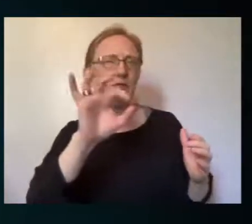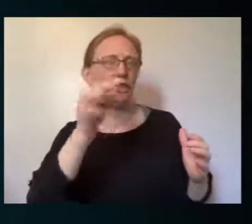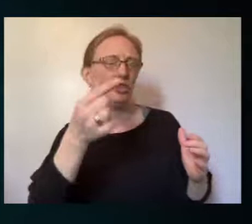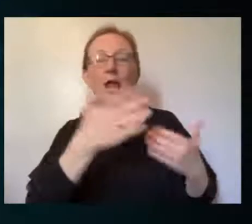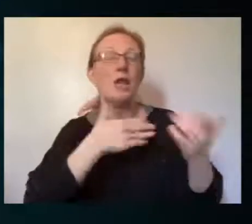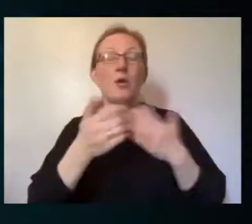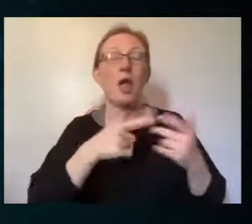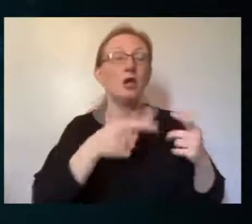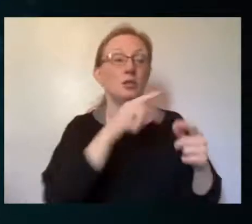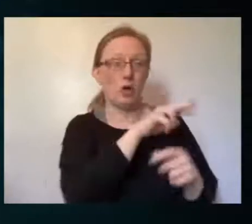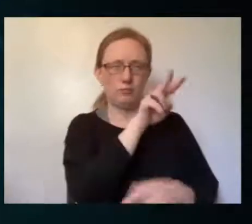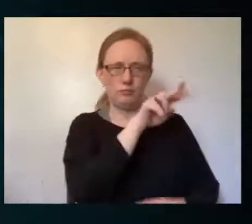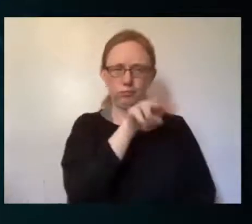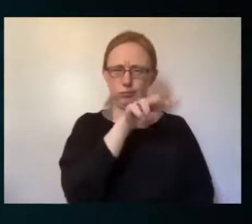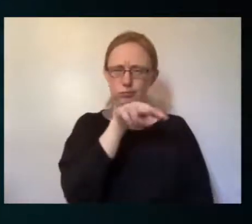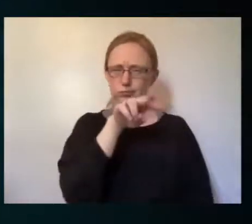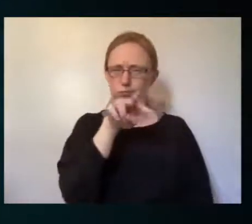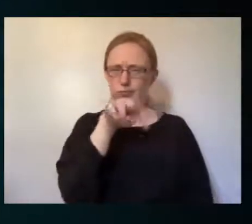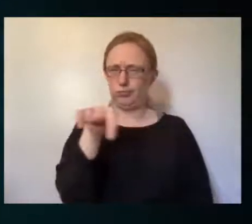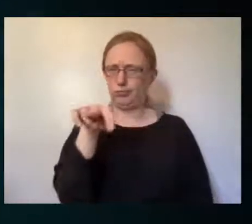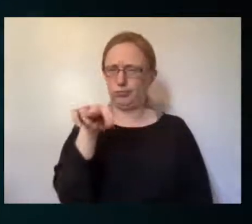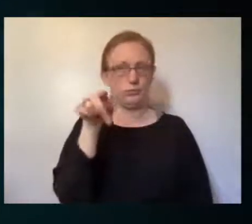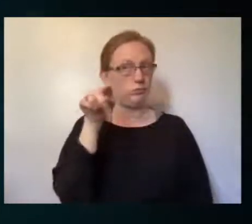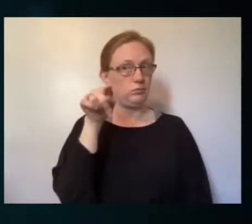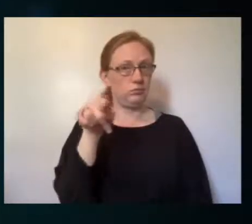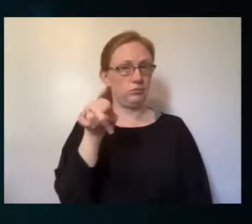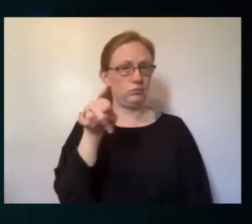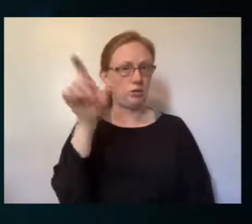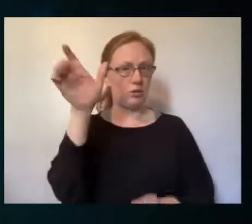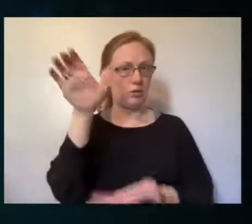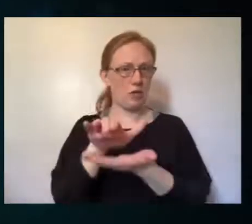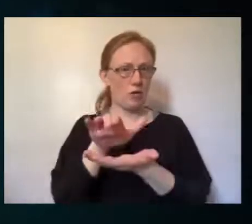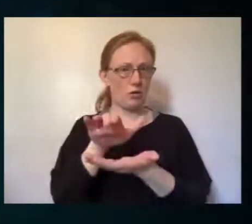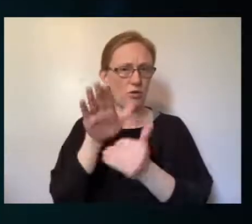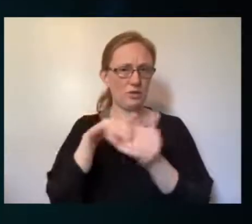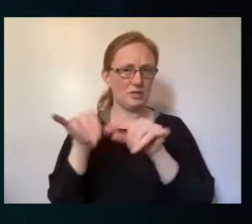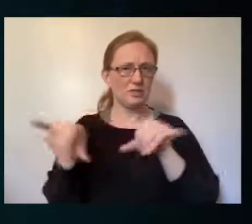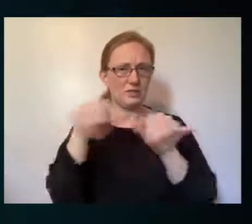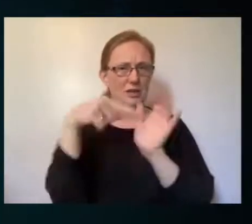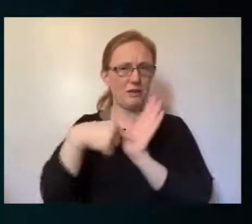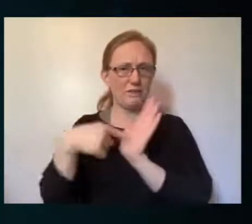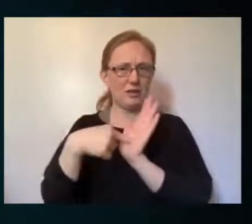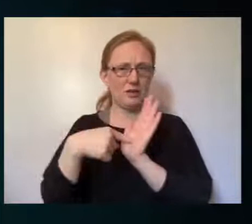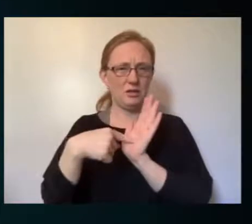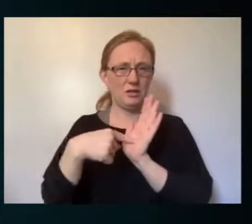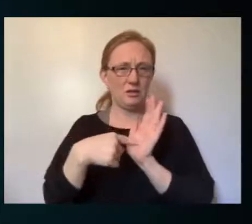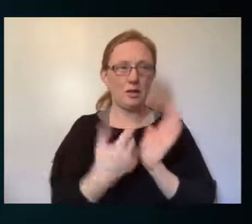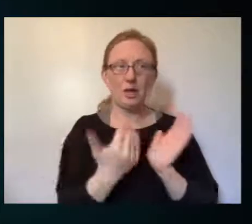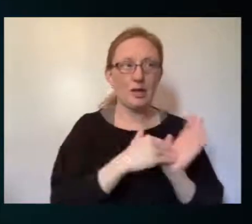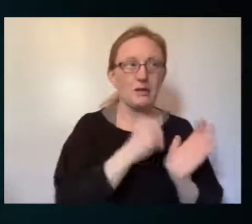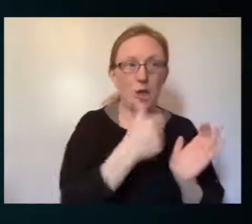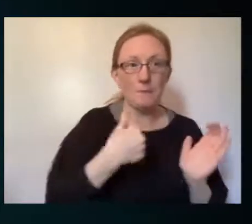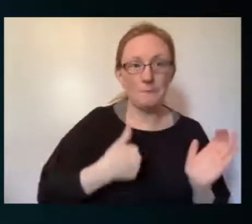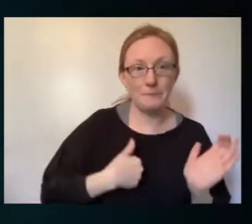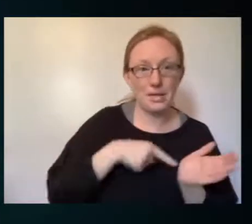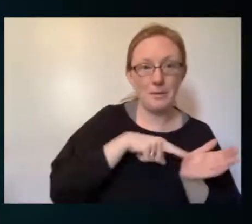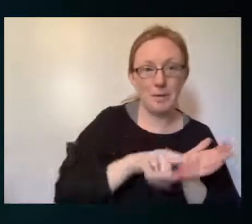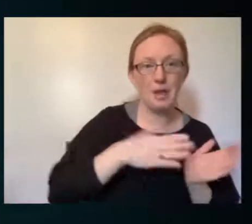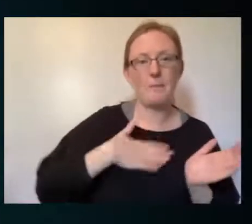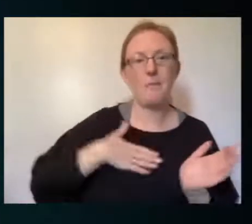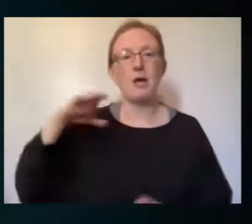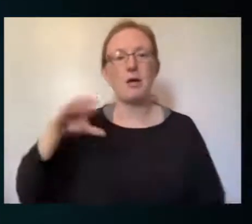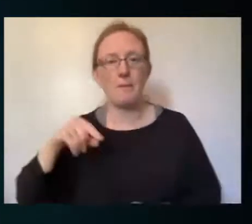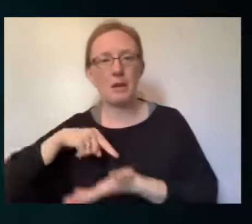the long story short, whatever I was meant to pay was much, much significantly lower than the standard fee. But then again, it's not me paying, it's my company